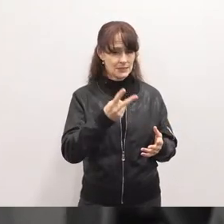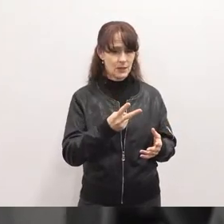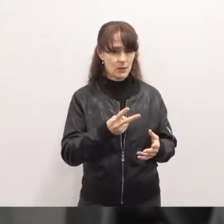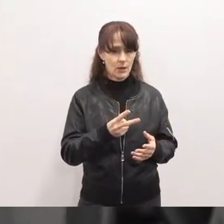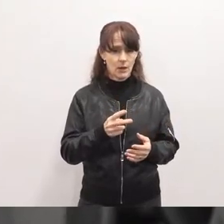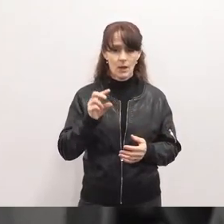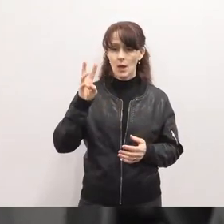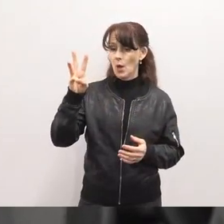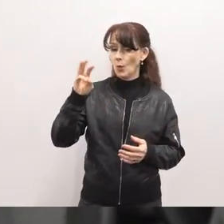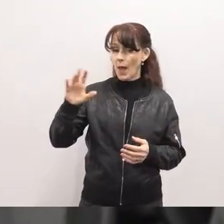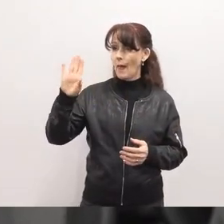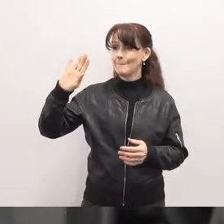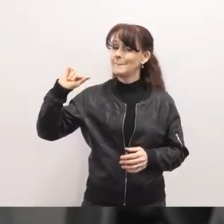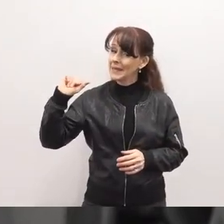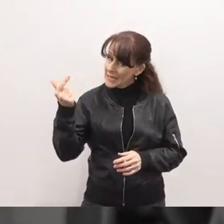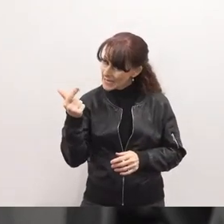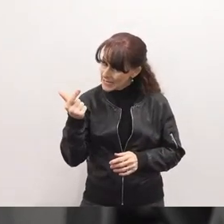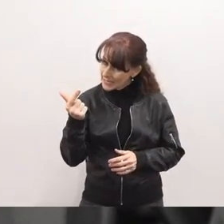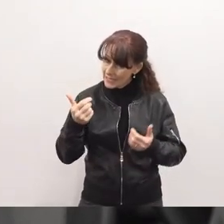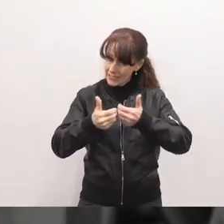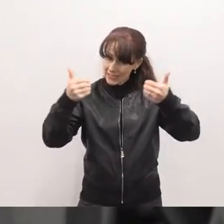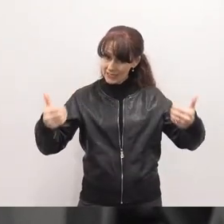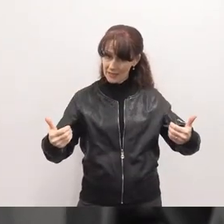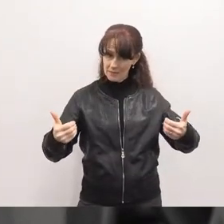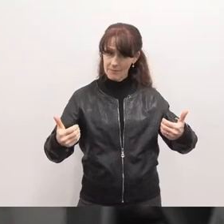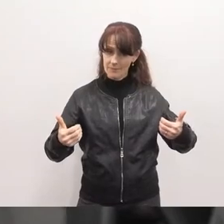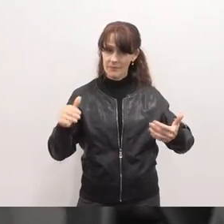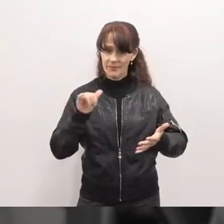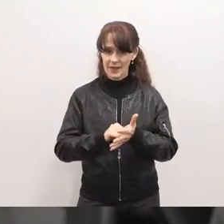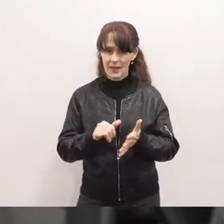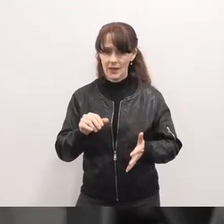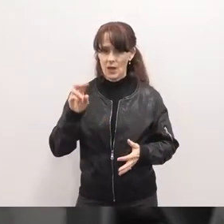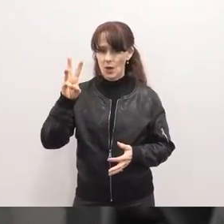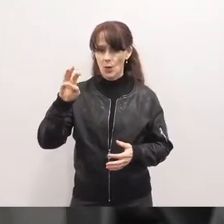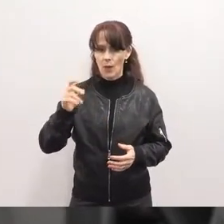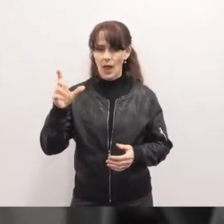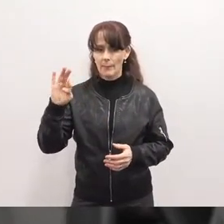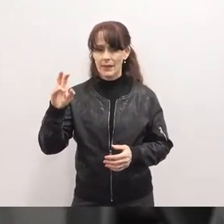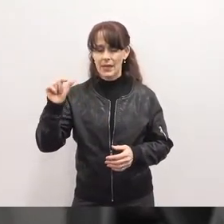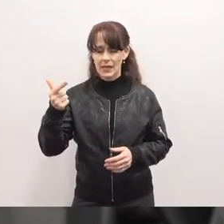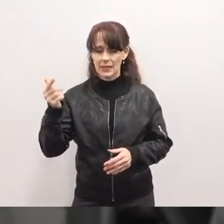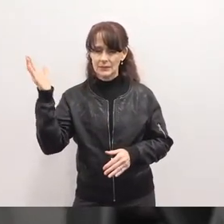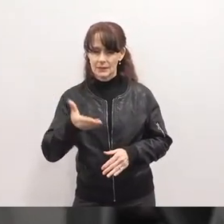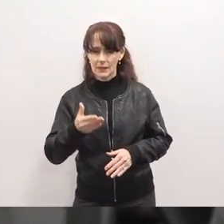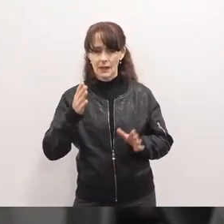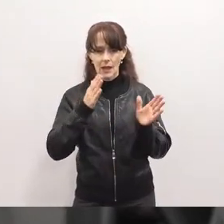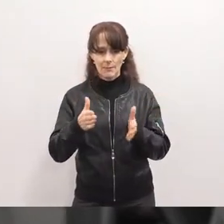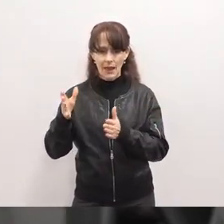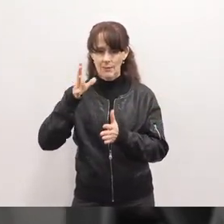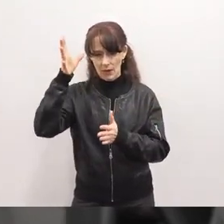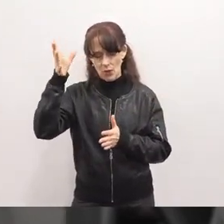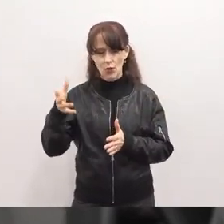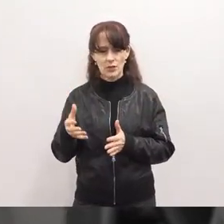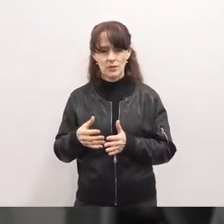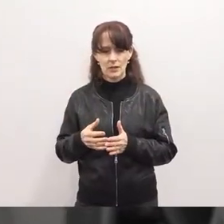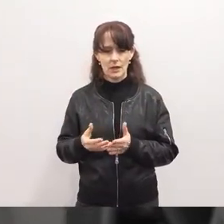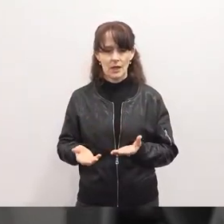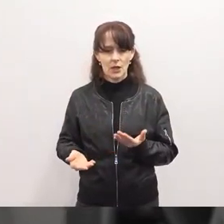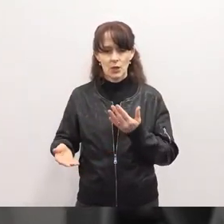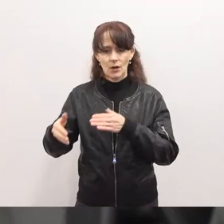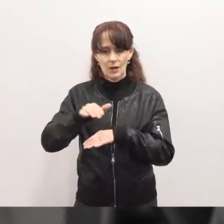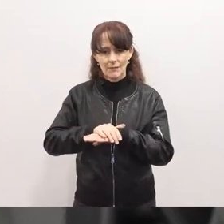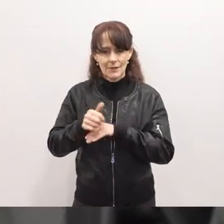this well-being, because that was the catch, is the well-being slash Planned Parenthood. It's like you covered it